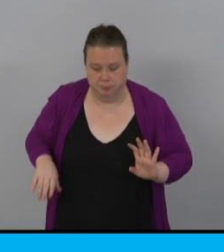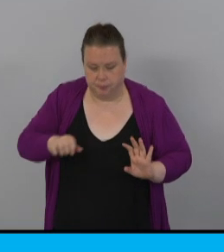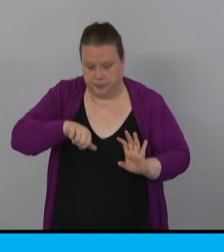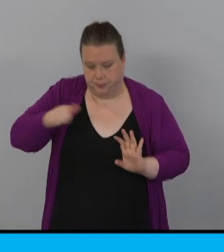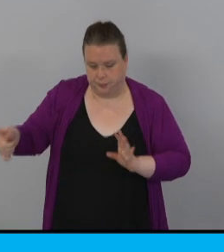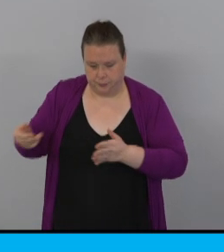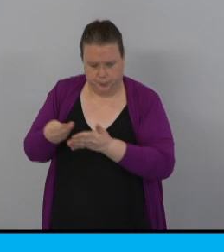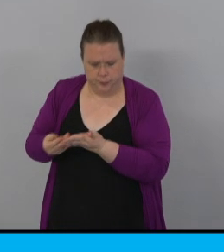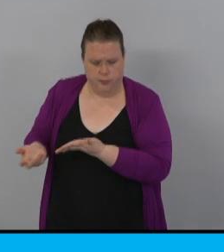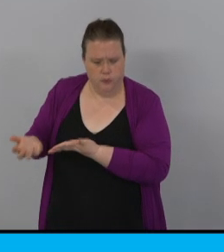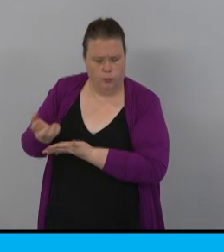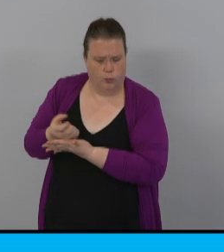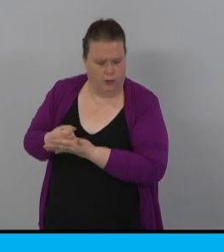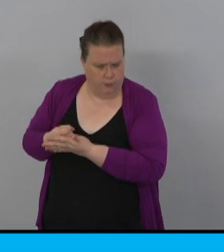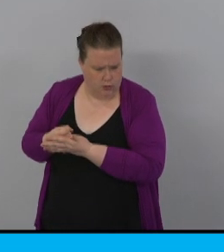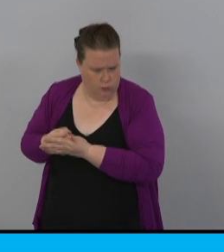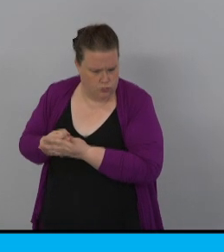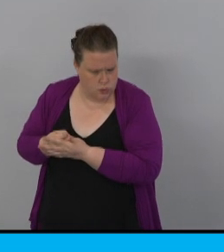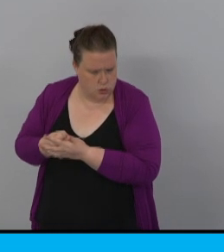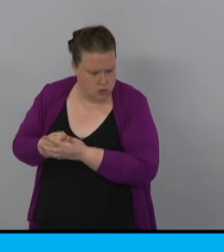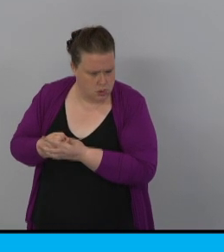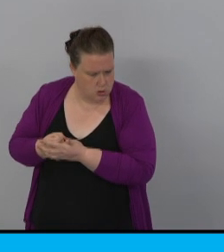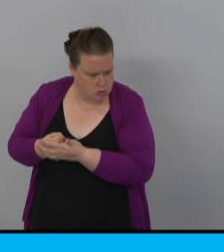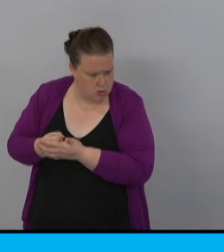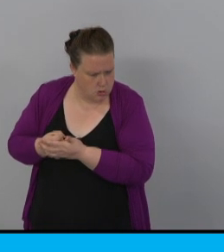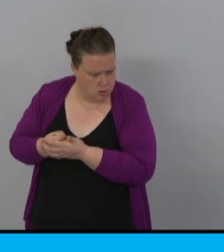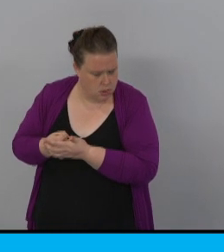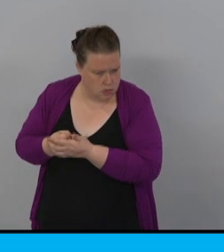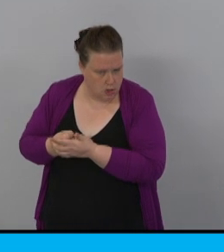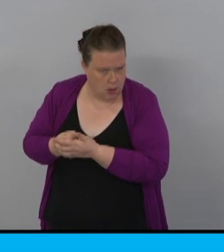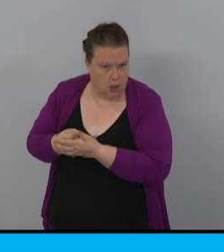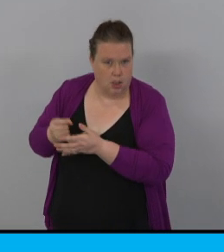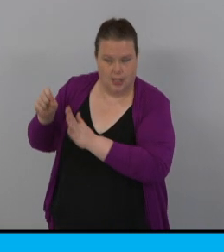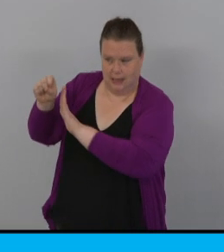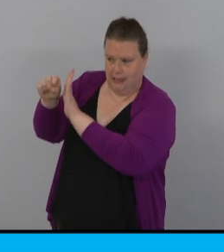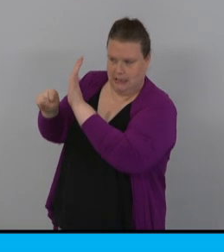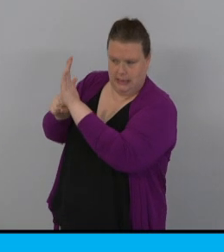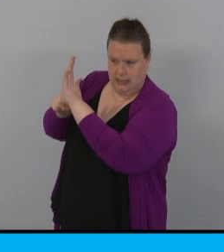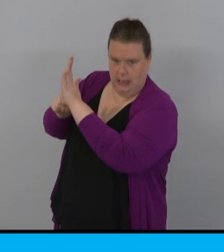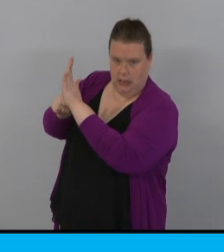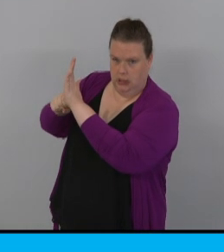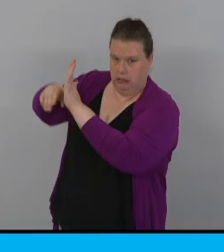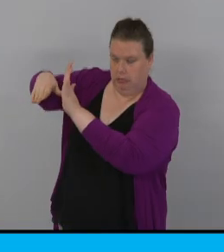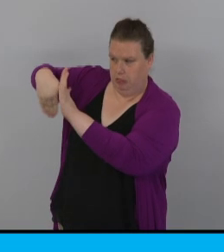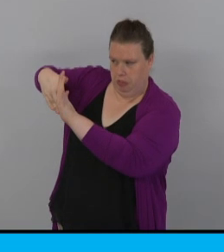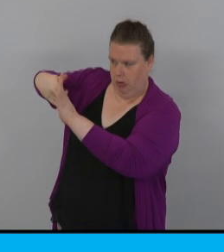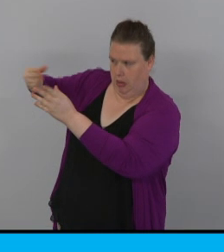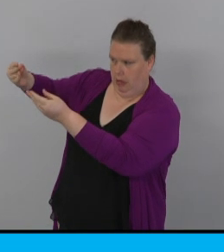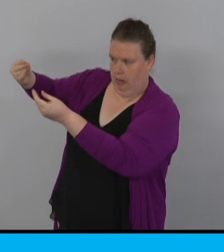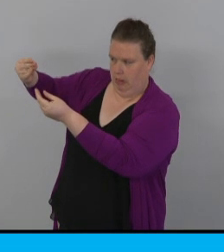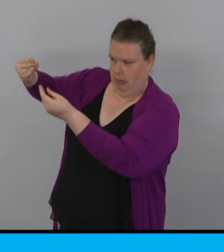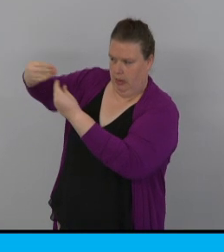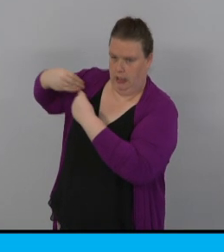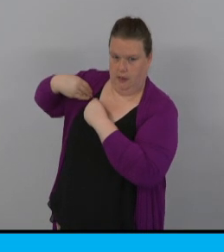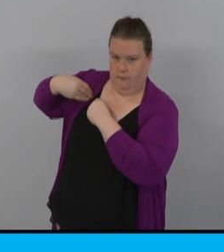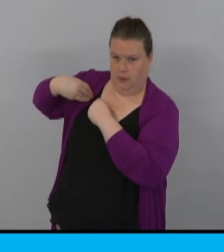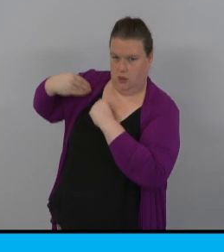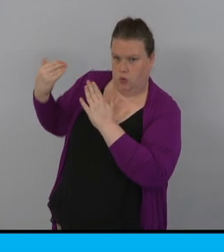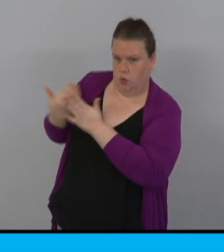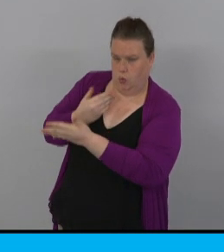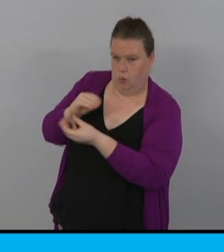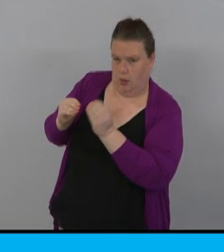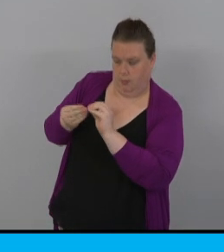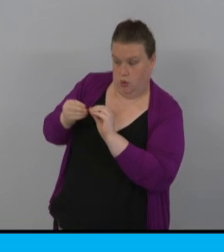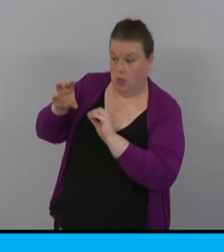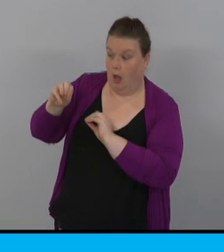that I still don't have a number from the state. The comptroller's office gave us new numbers on the appeal